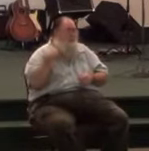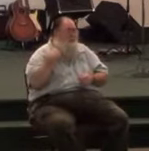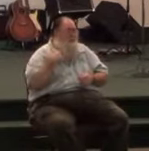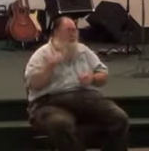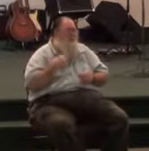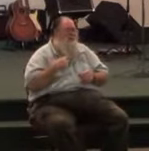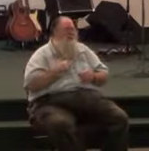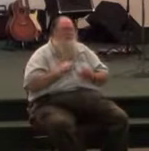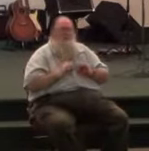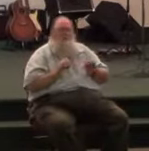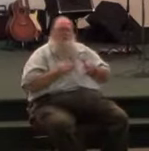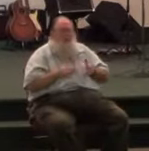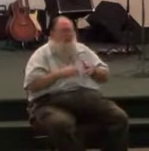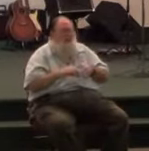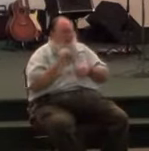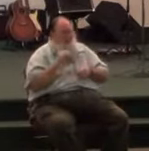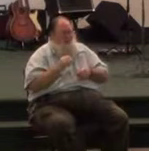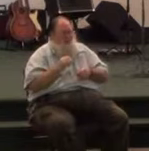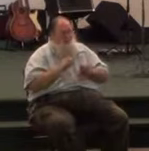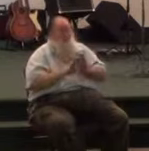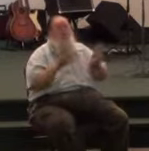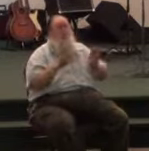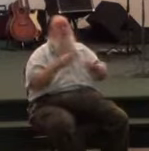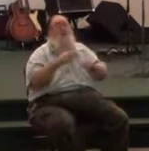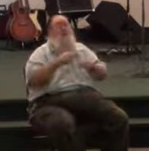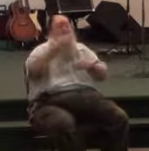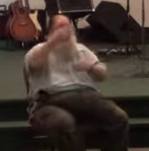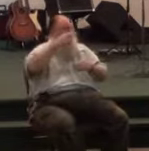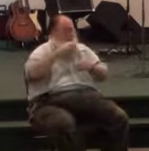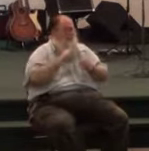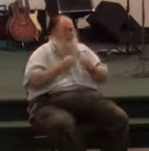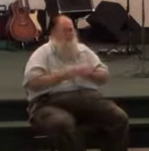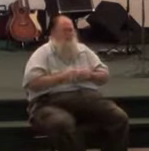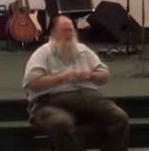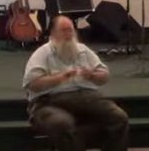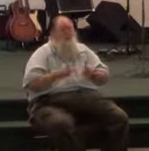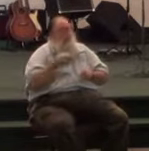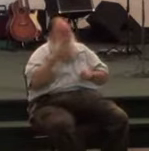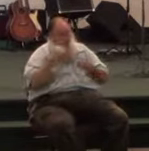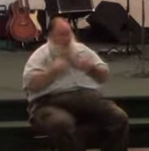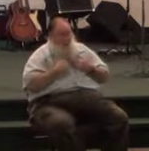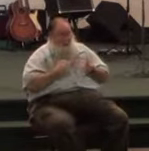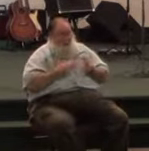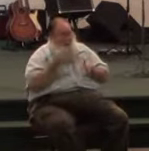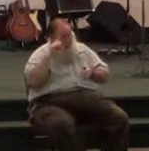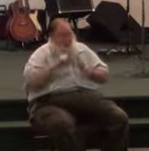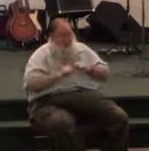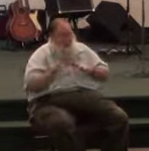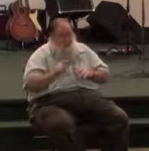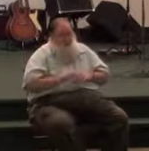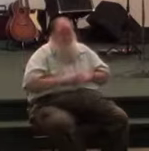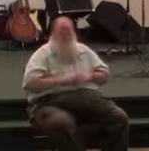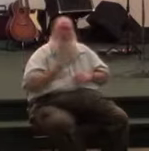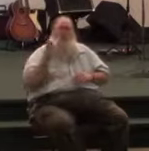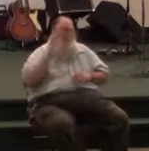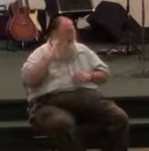walls are too high. But I want to tell you what. God has a hole in the wall. There's a way for you to get out. He never puts